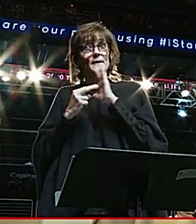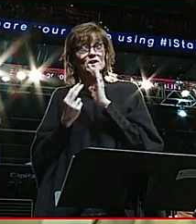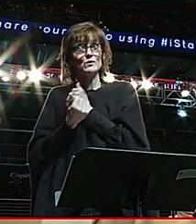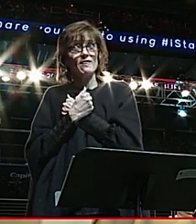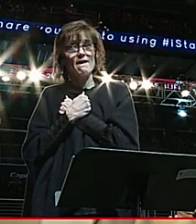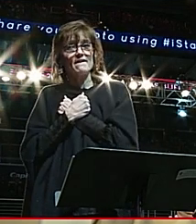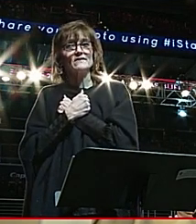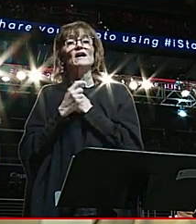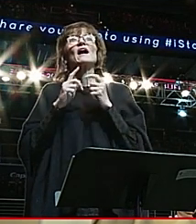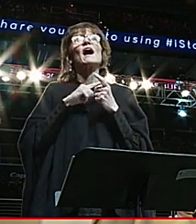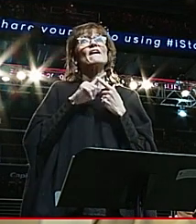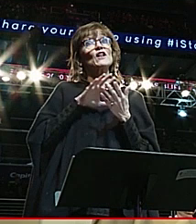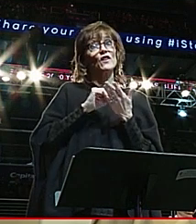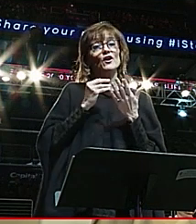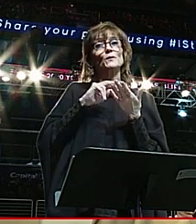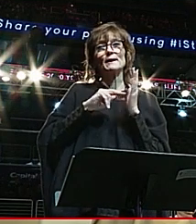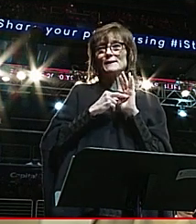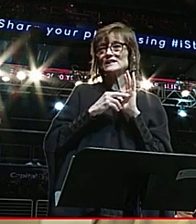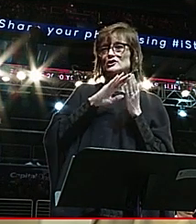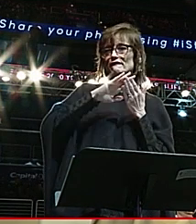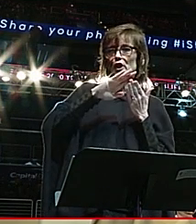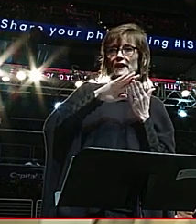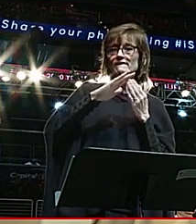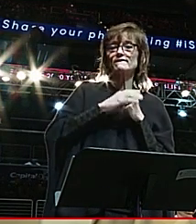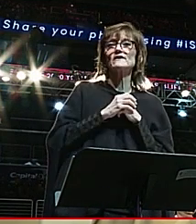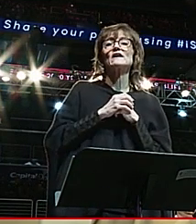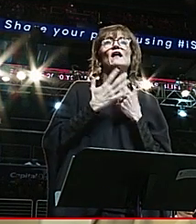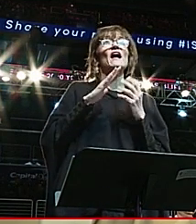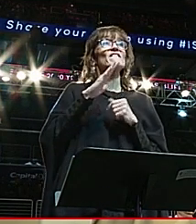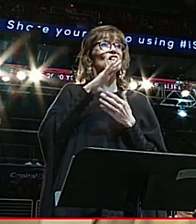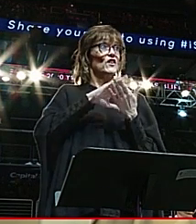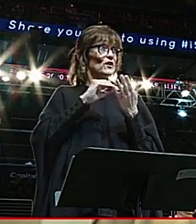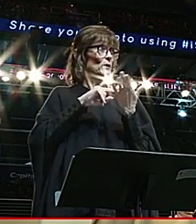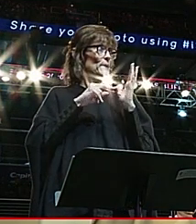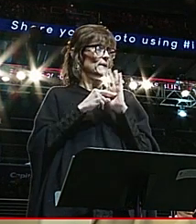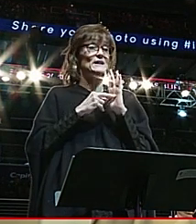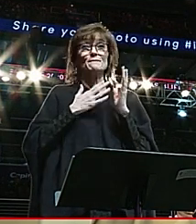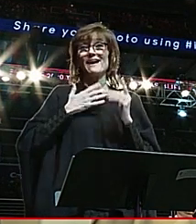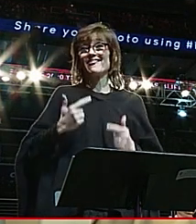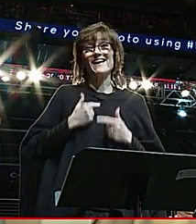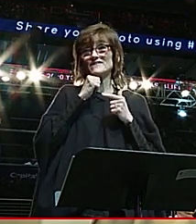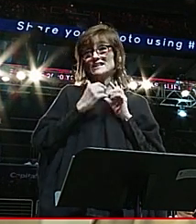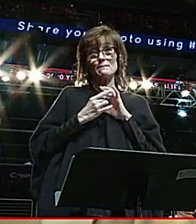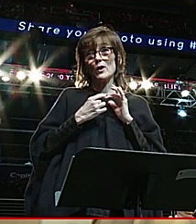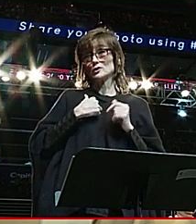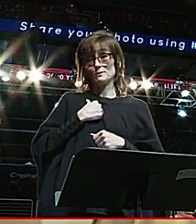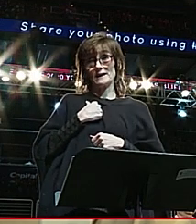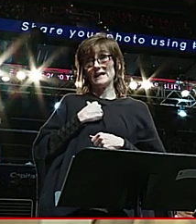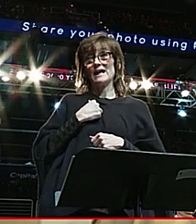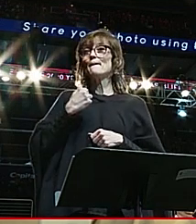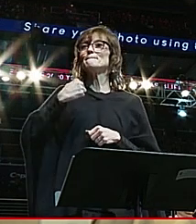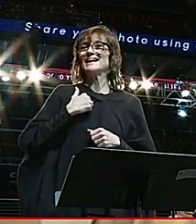have learned what it means to forgive. I have learned what it means that my life is not mine, and in a sense, I'm not the center